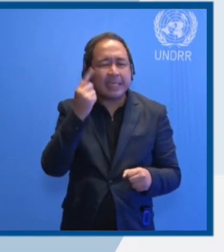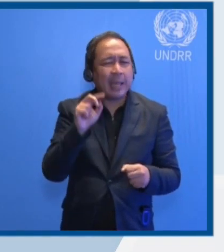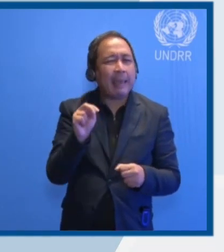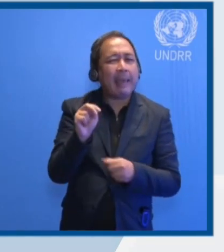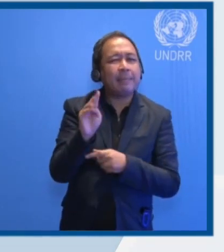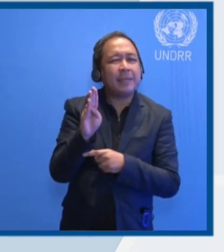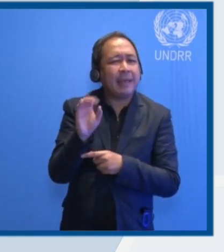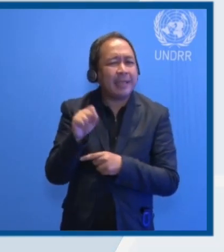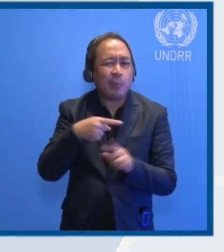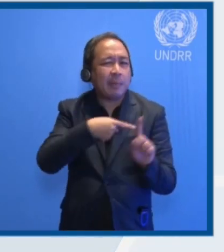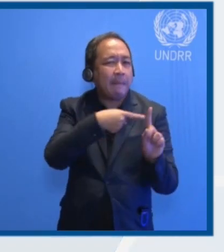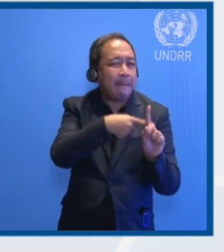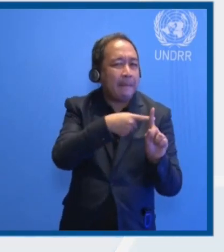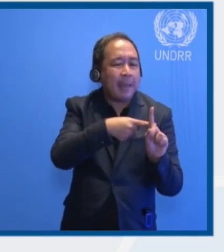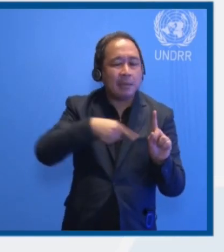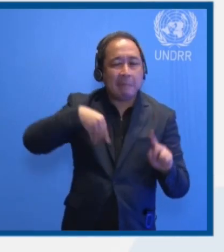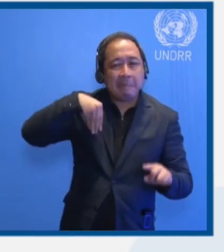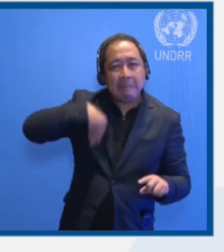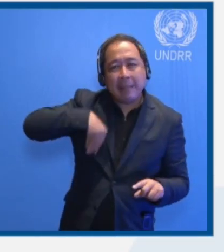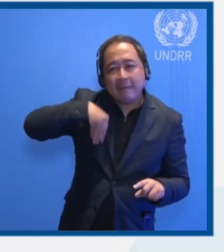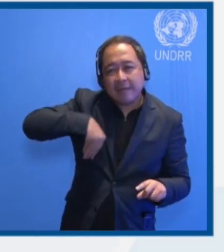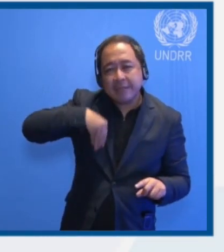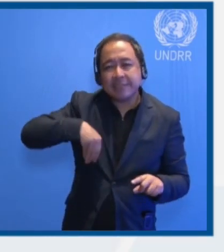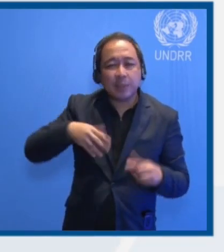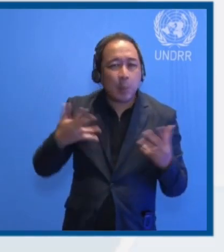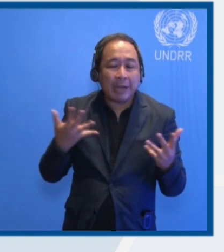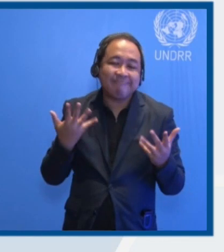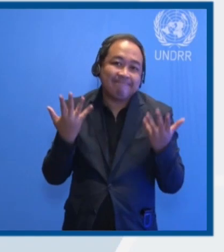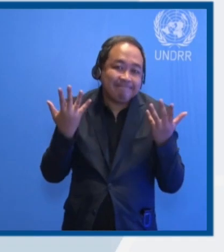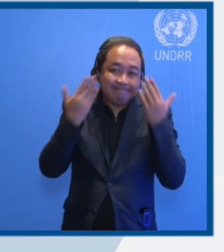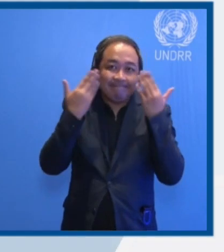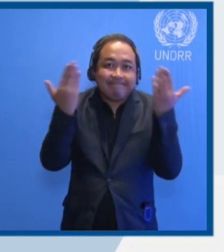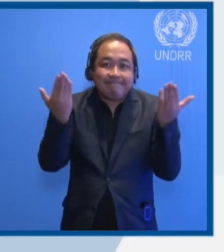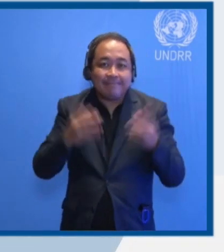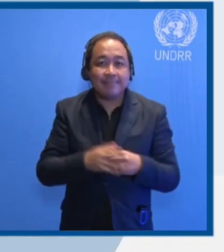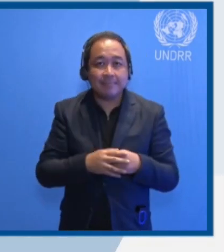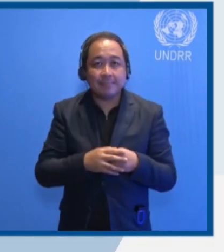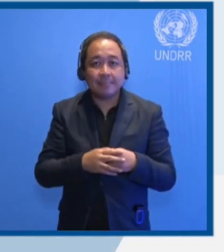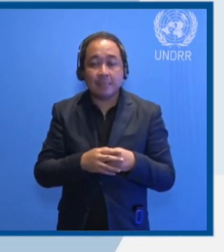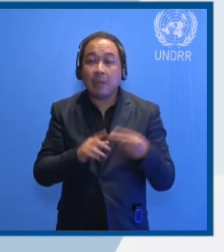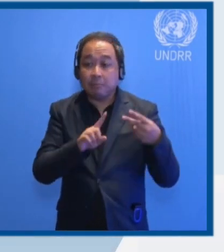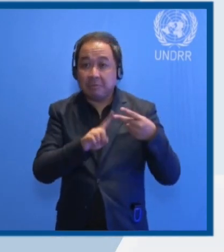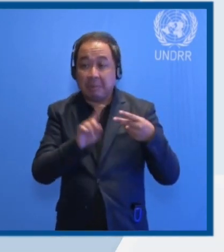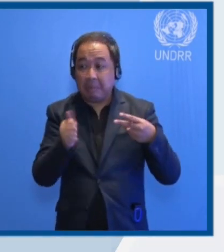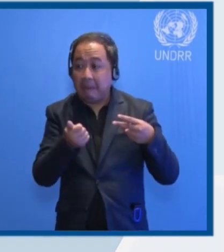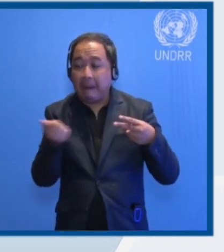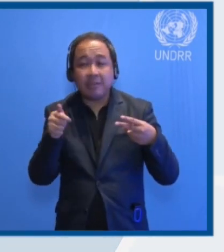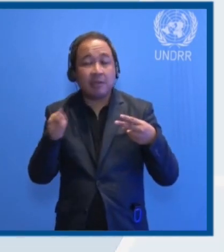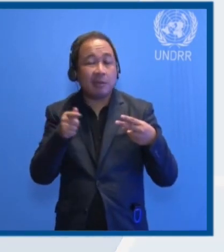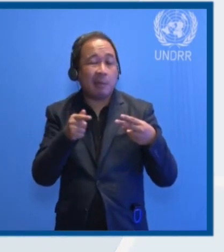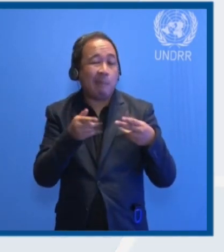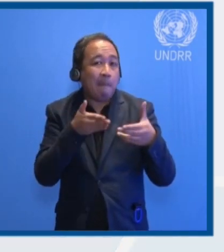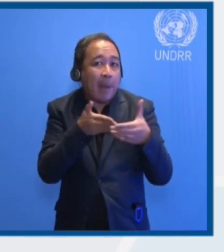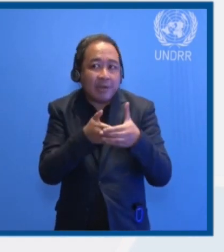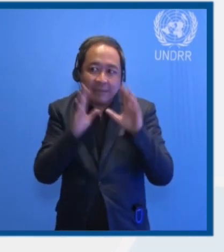the benefits, or rather, these are not yet well articulated. There are also other barriers related to finance that have been spoken about